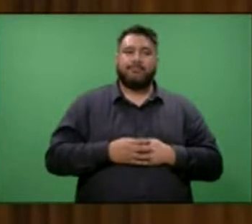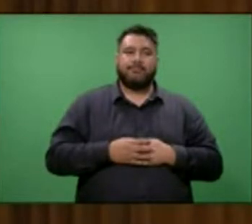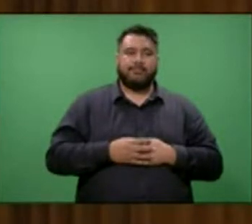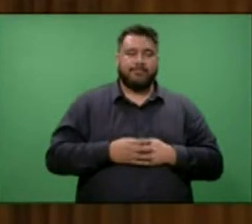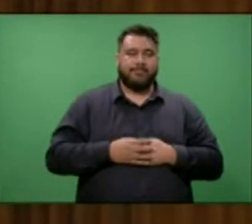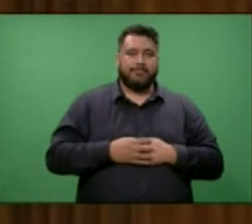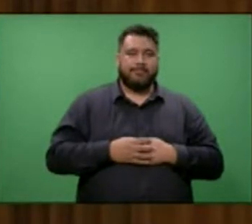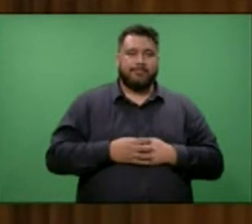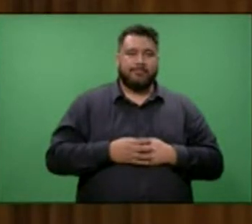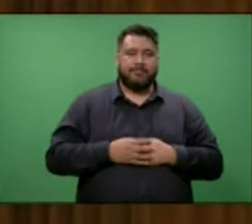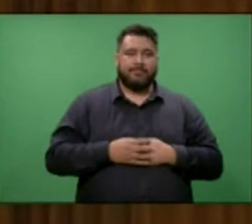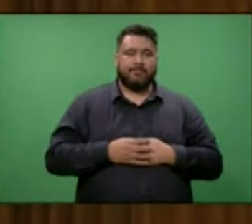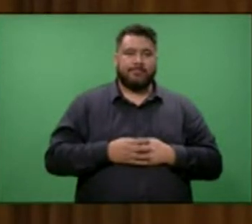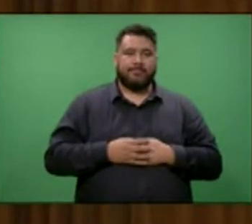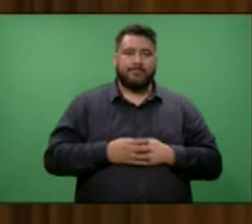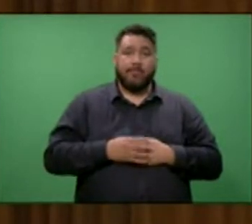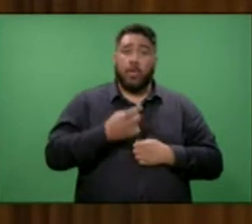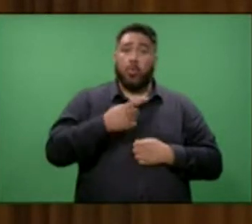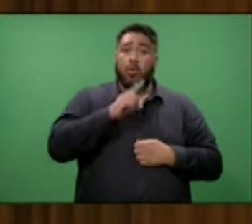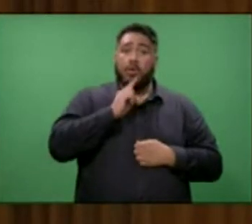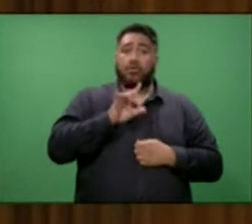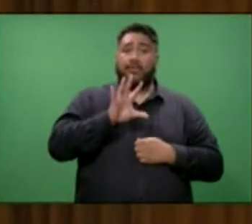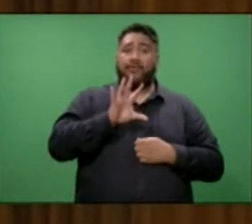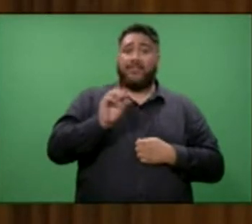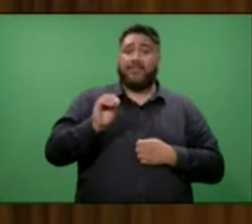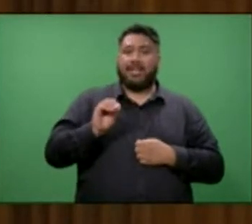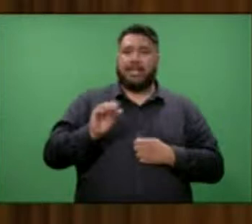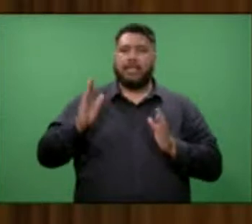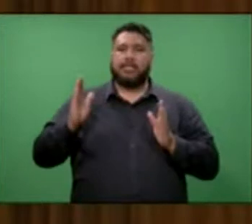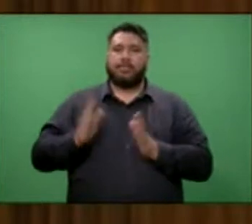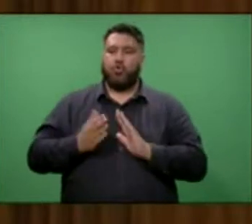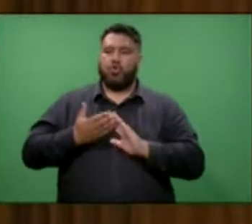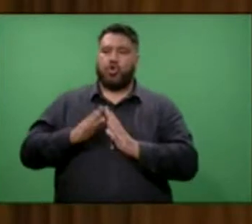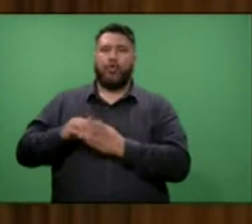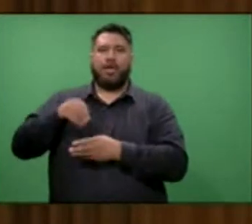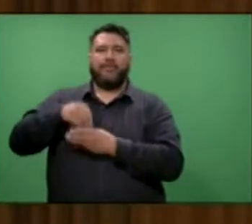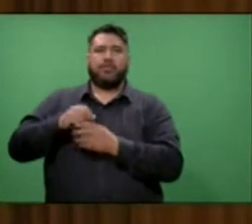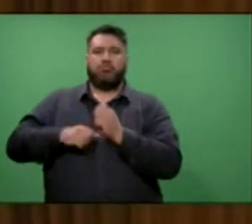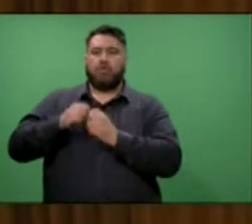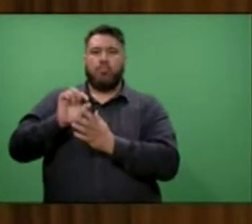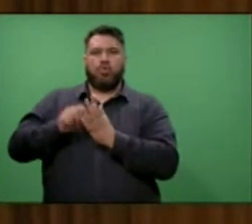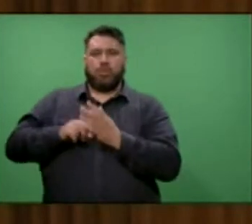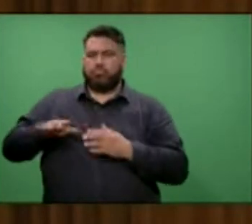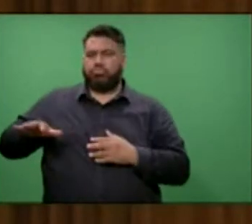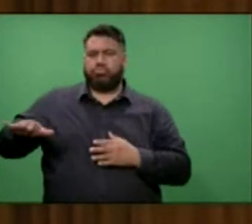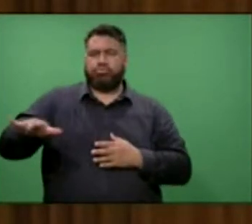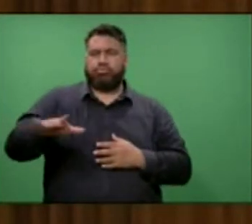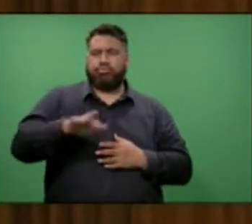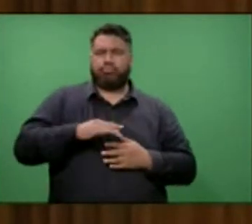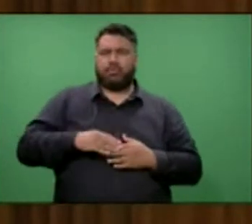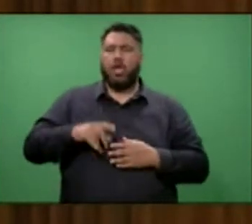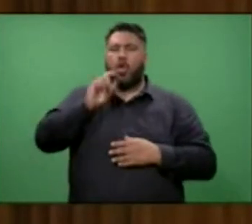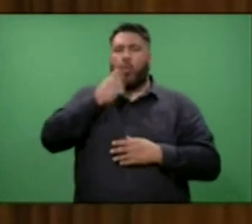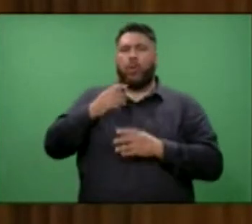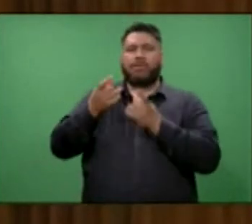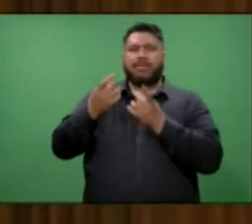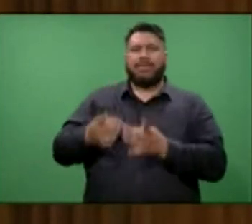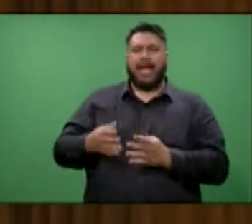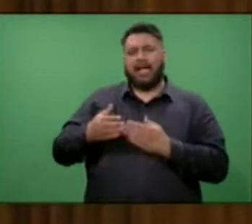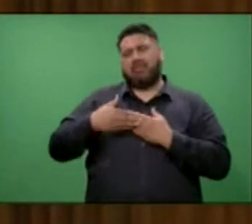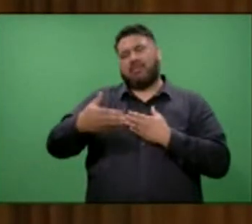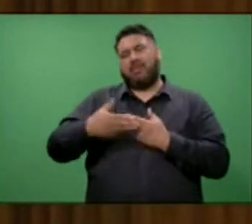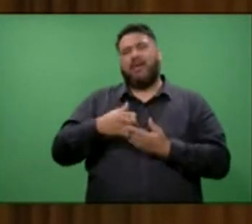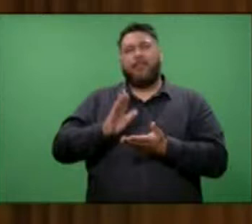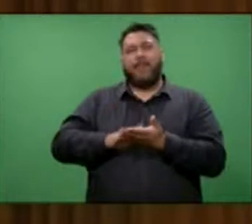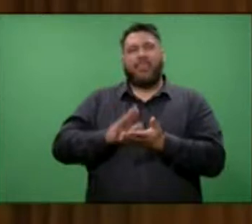In addition, over 150 smaller community infrastructure projects will roll out over the coming months and across